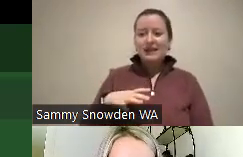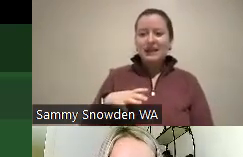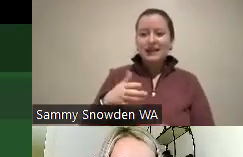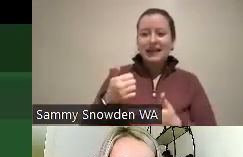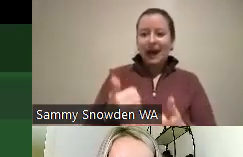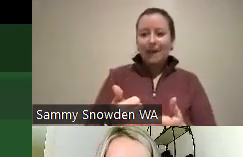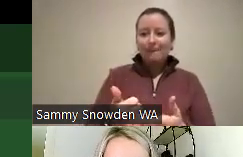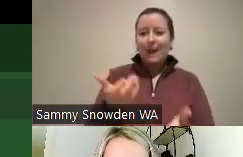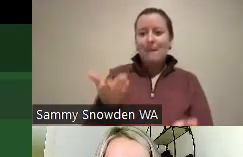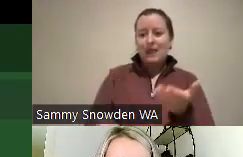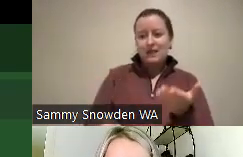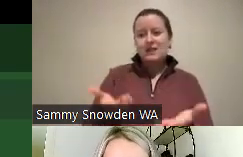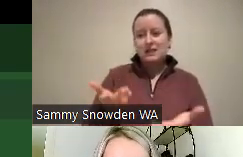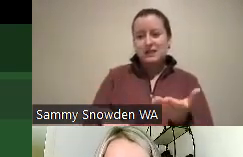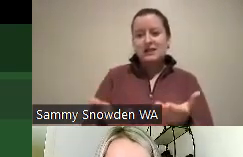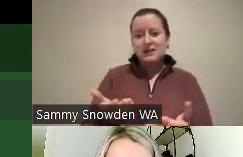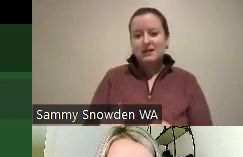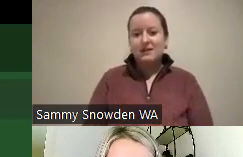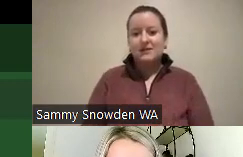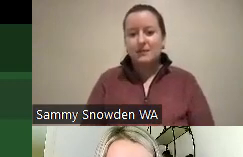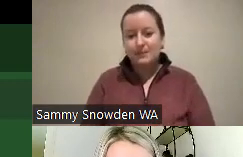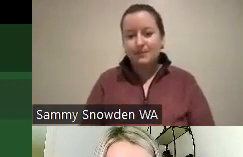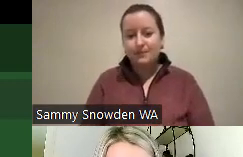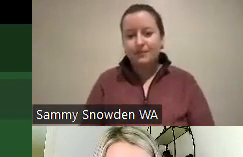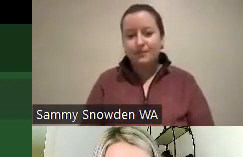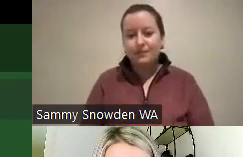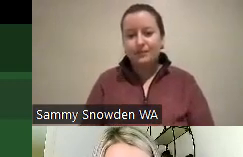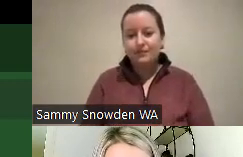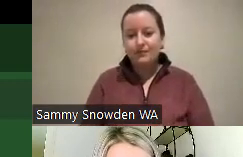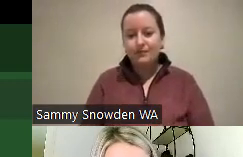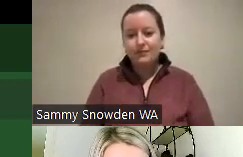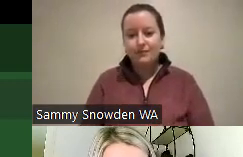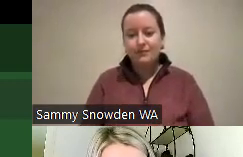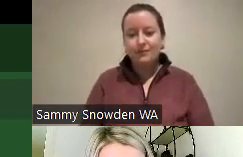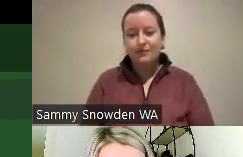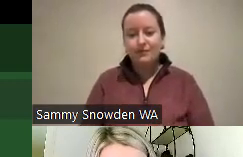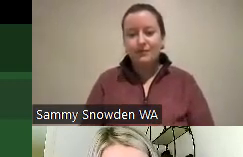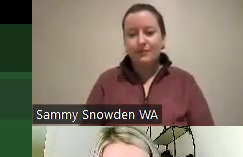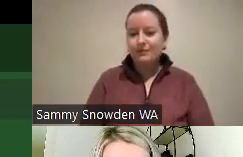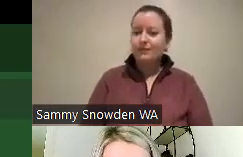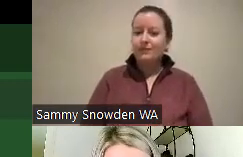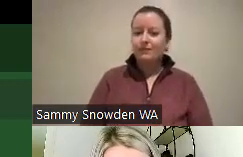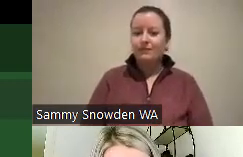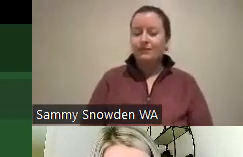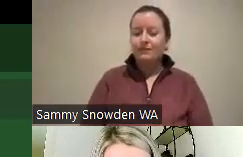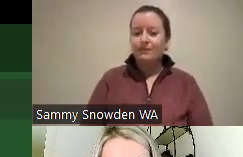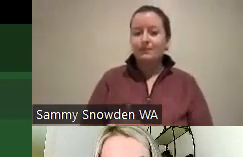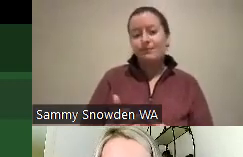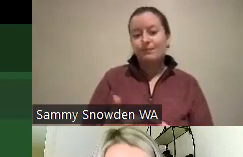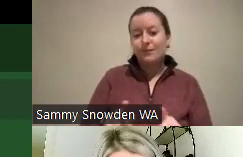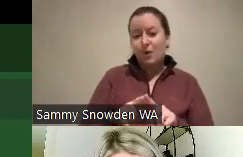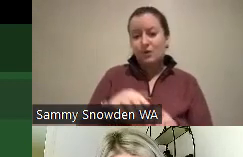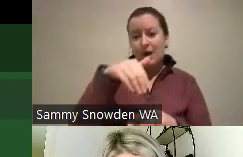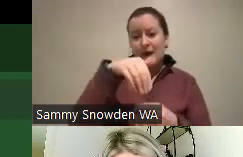wonderful remedy for those who just need to reconnect with the roots. When we think of what is in balance, we've got